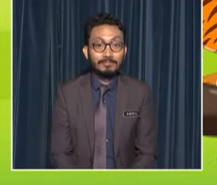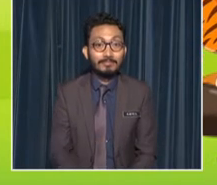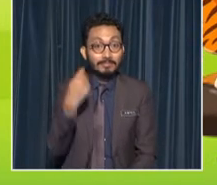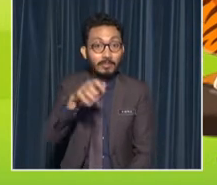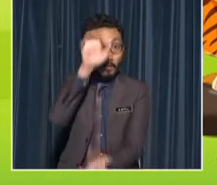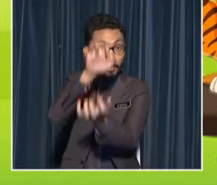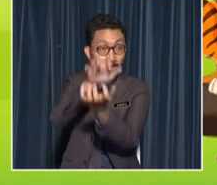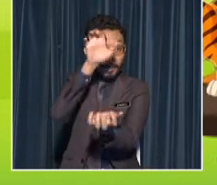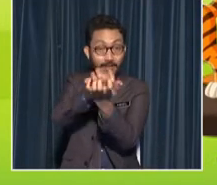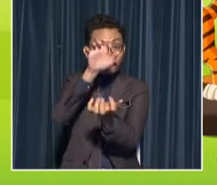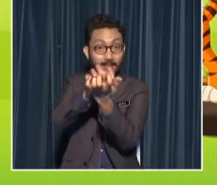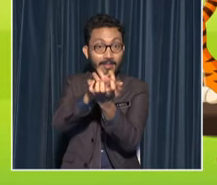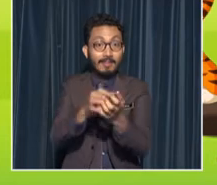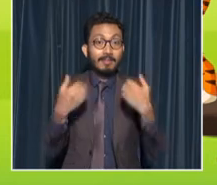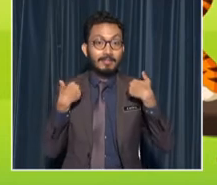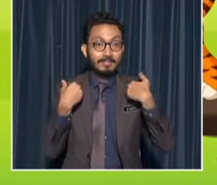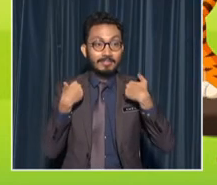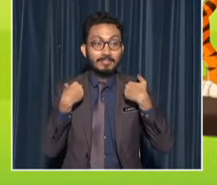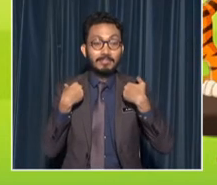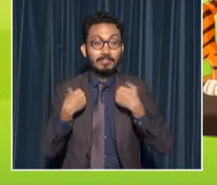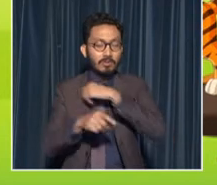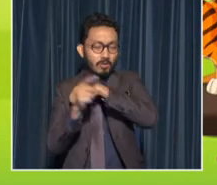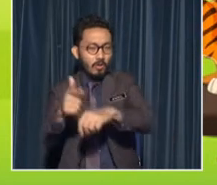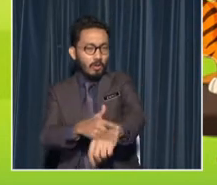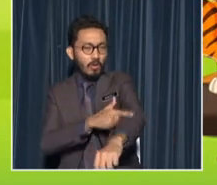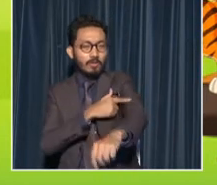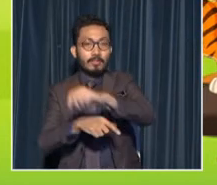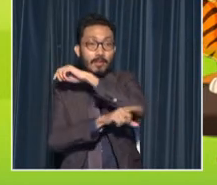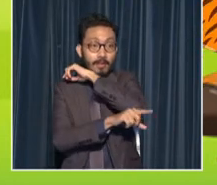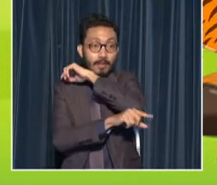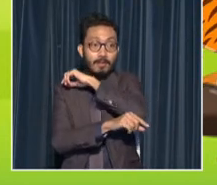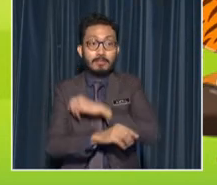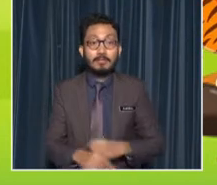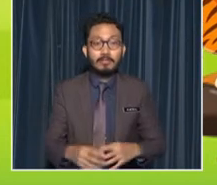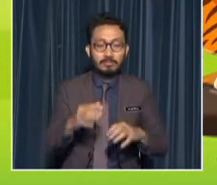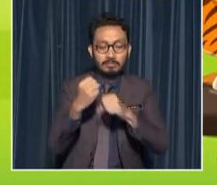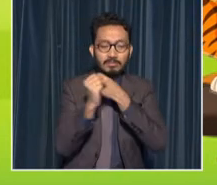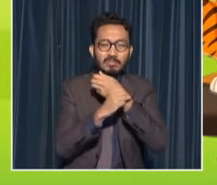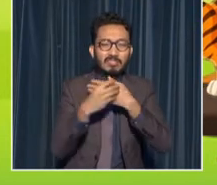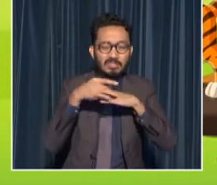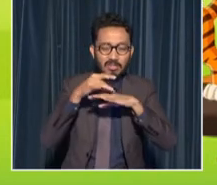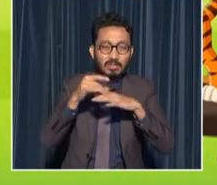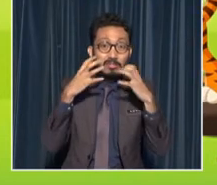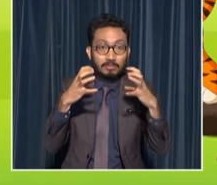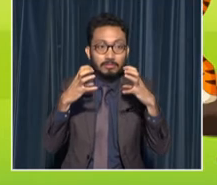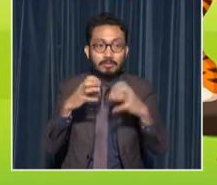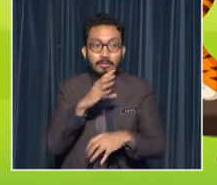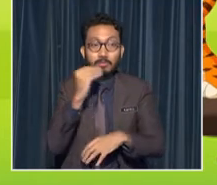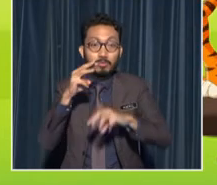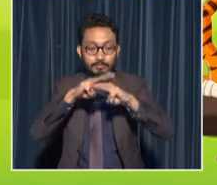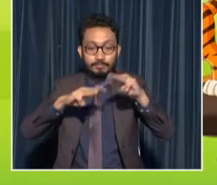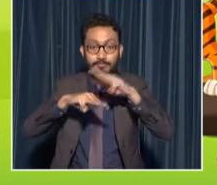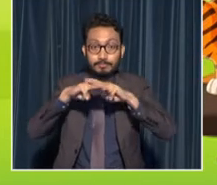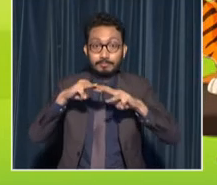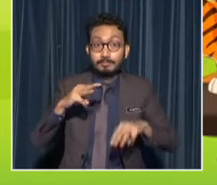The crocodile has long tail, hard skin, and webbed